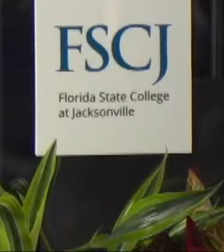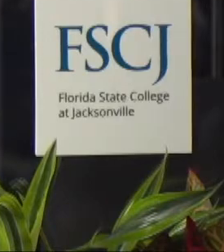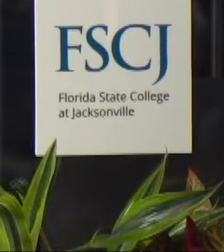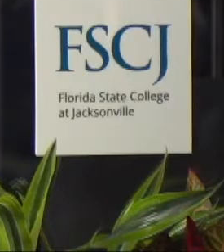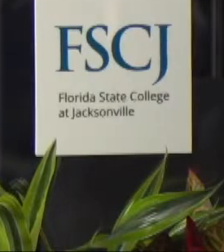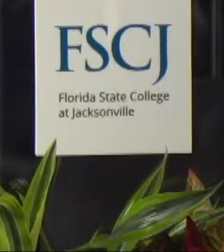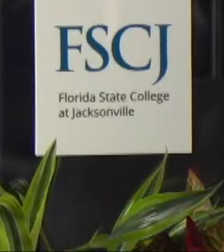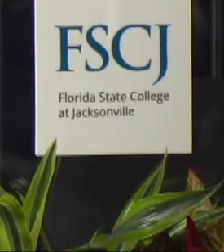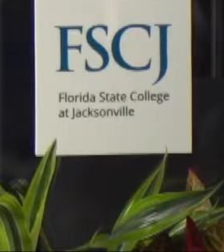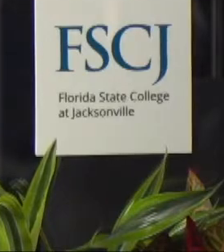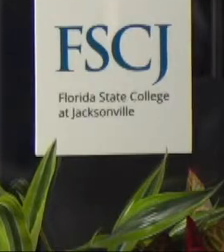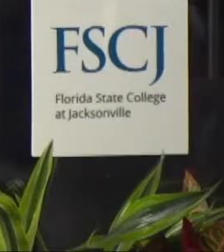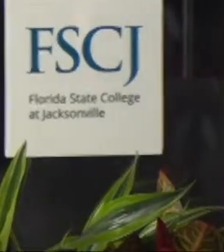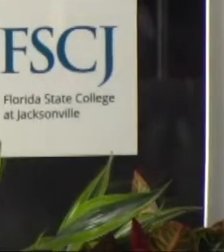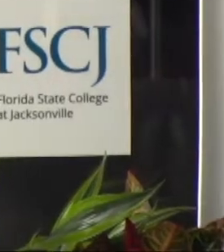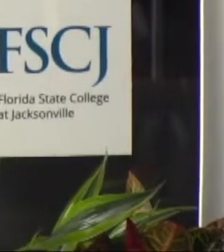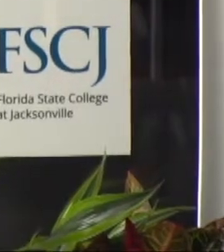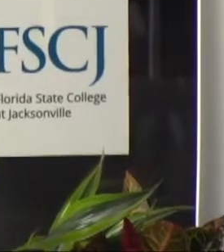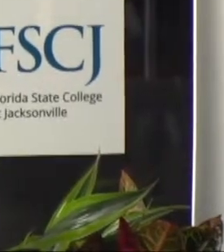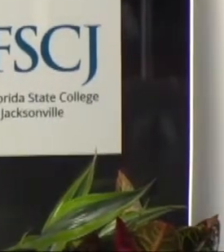around.